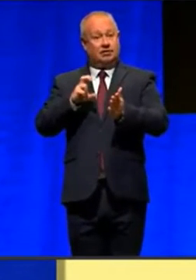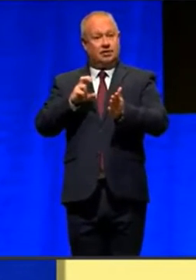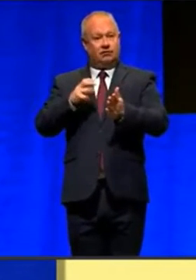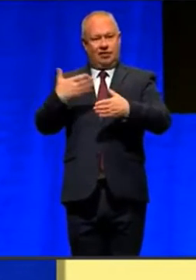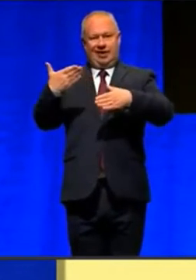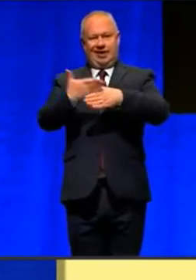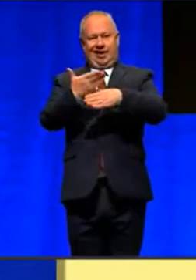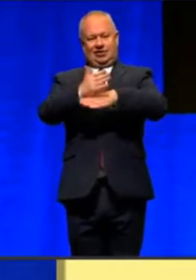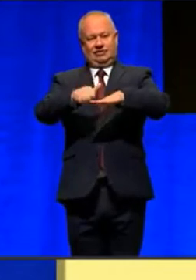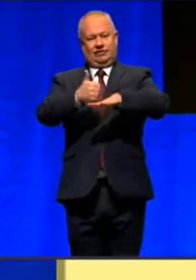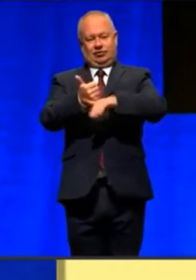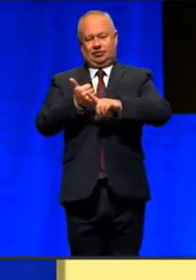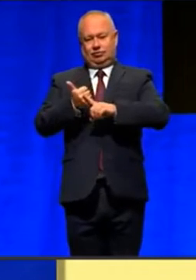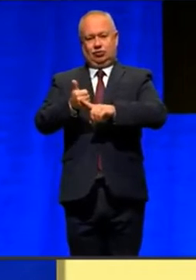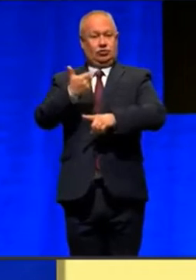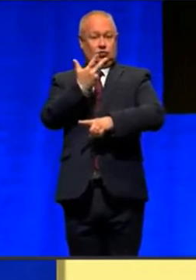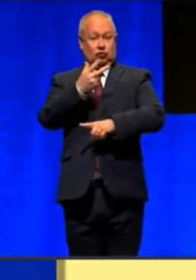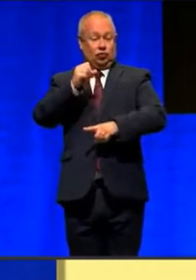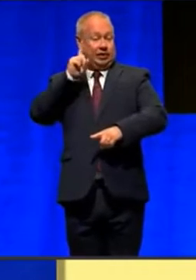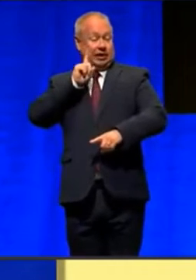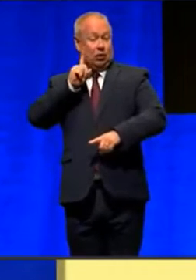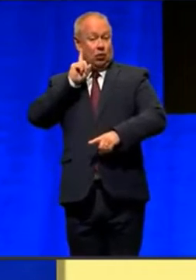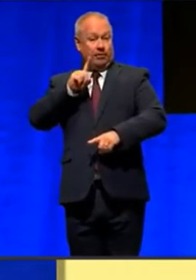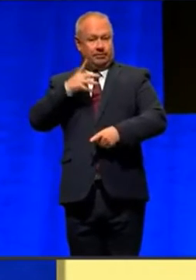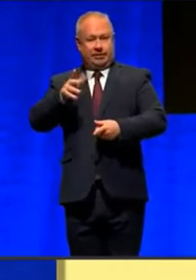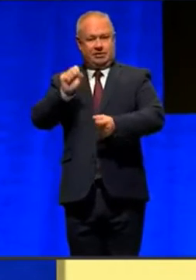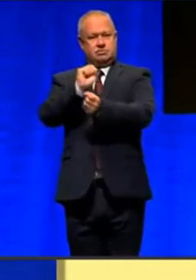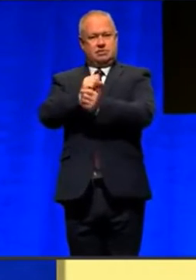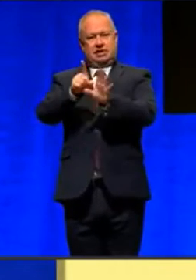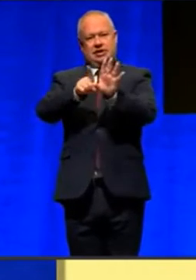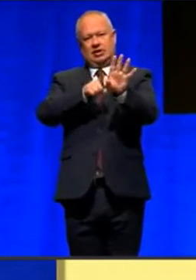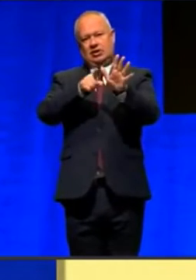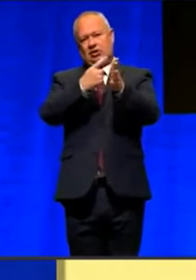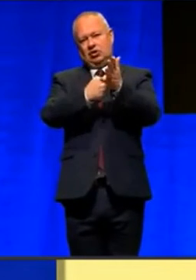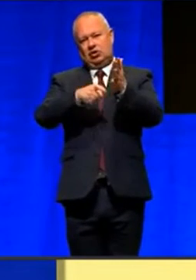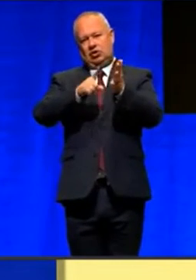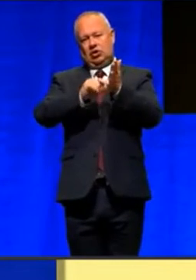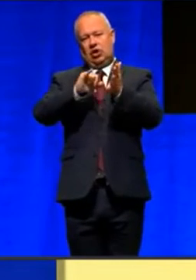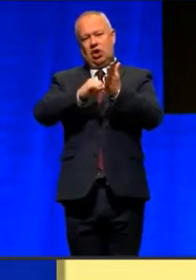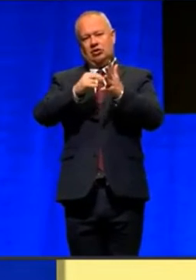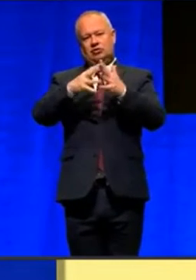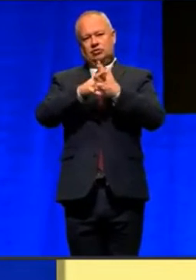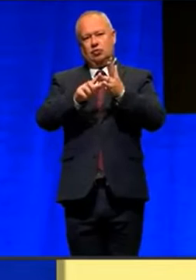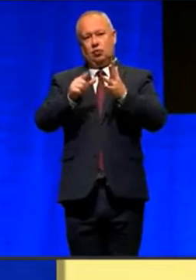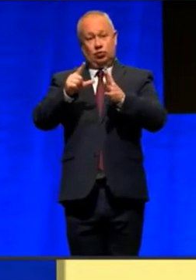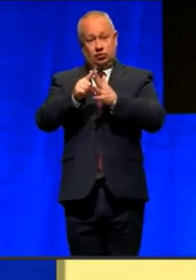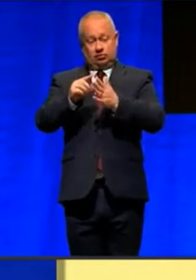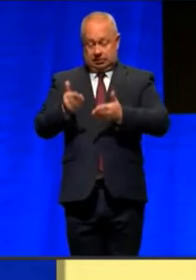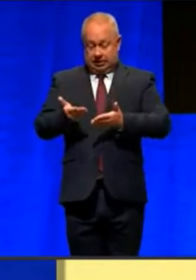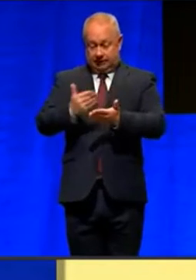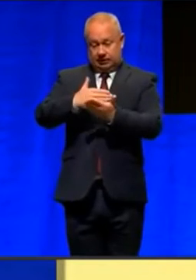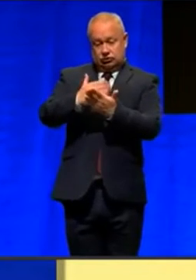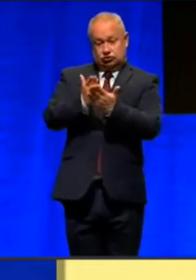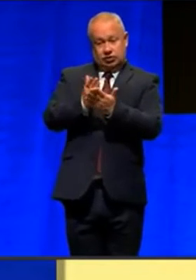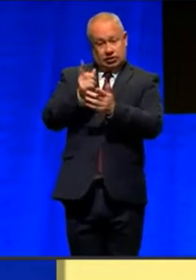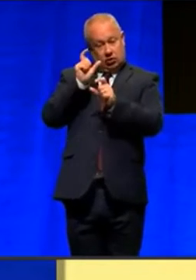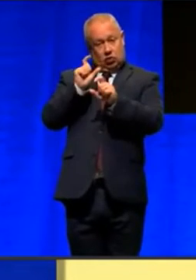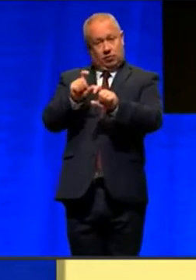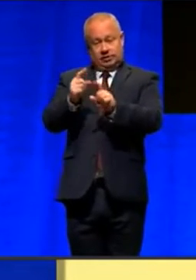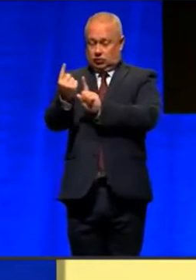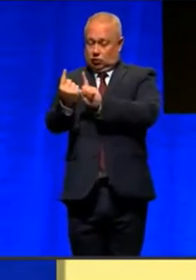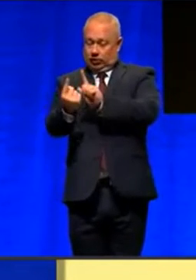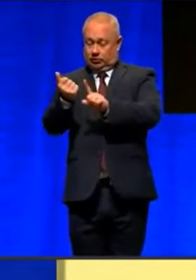Foundation, supporting 20 women who had been detained in Yarl's Wood. The women were provided with shared accommodation, they received